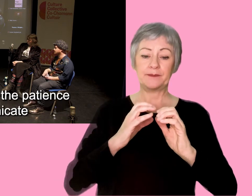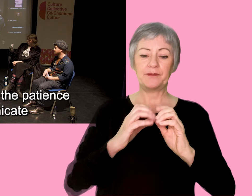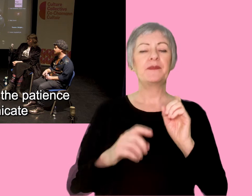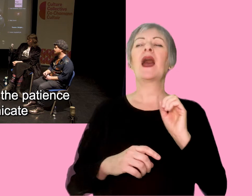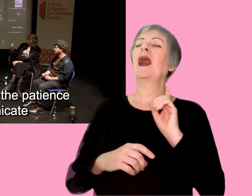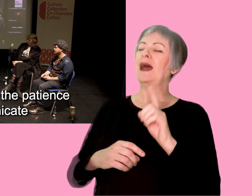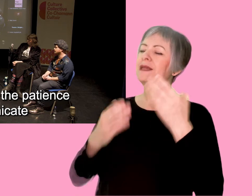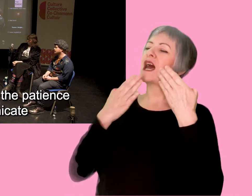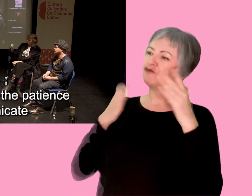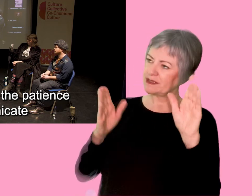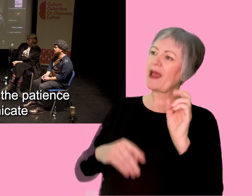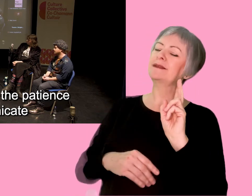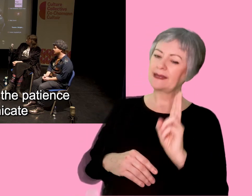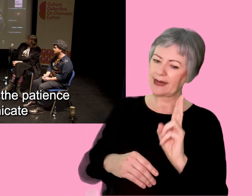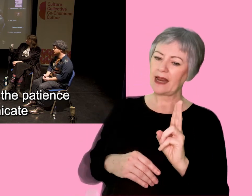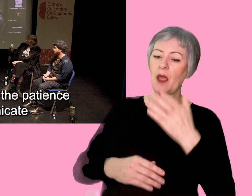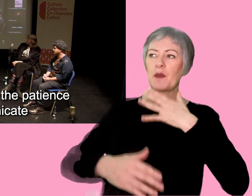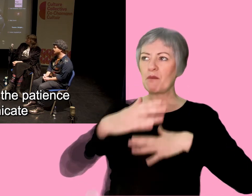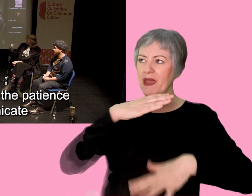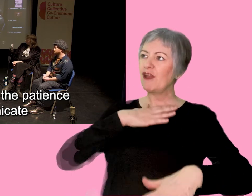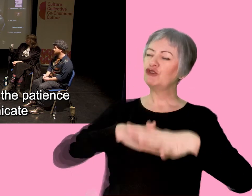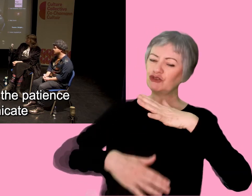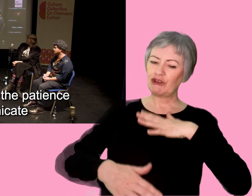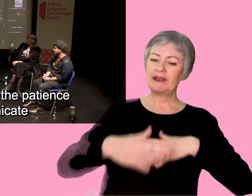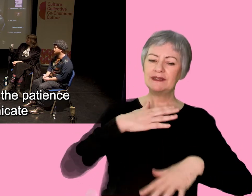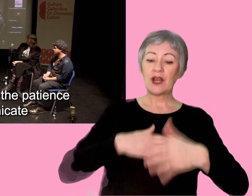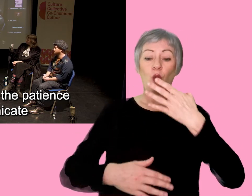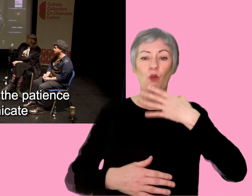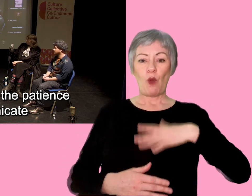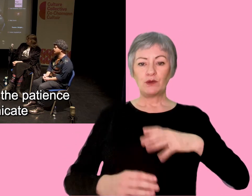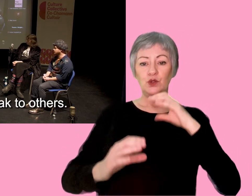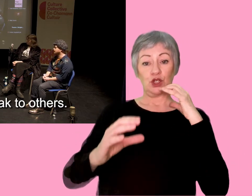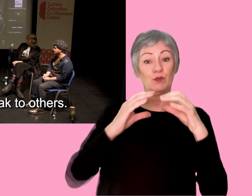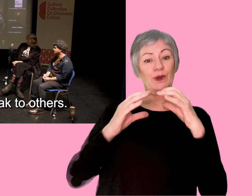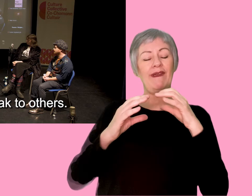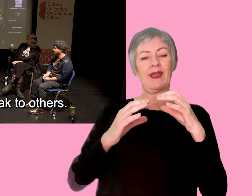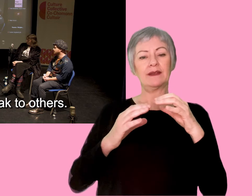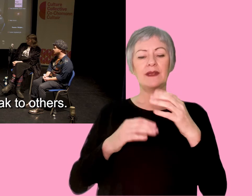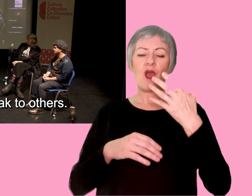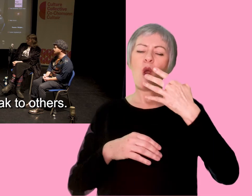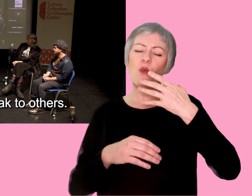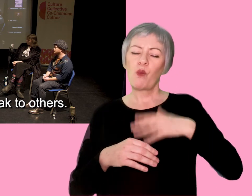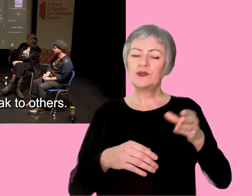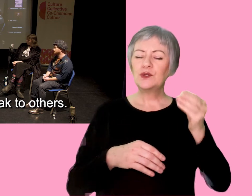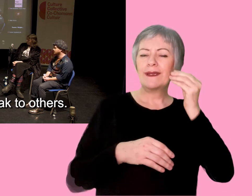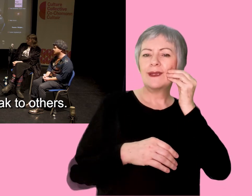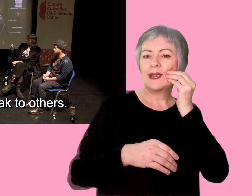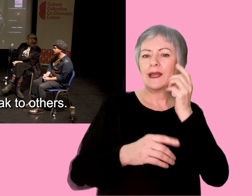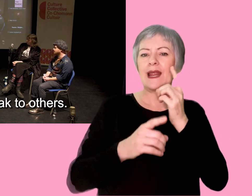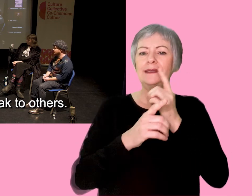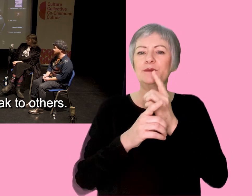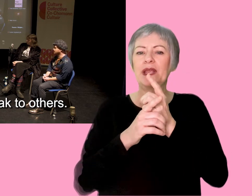It's that respect again and the patience to want to communicate and want to hear and speak